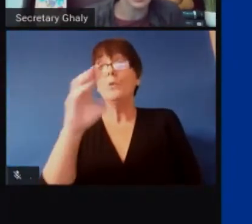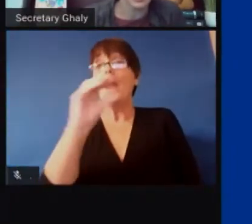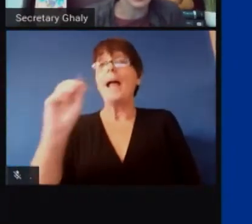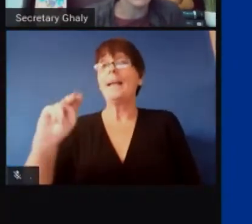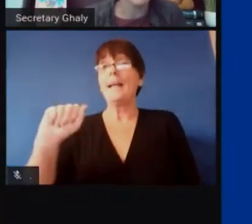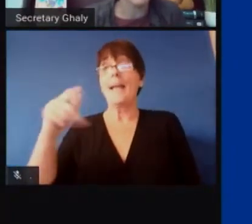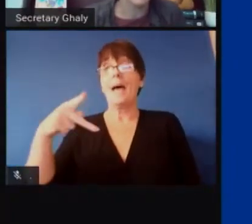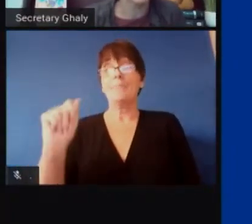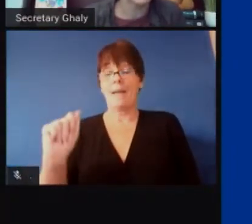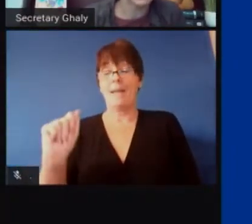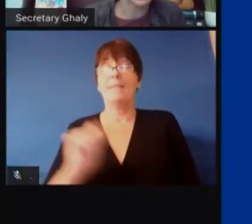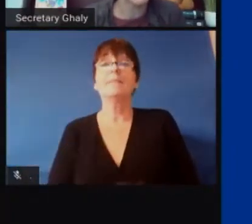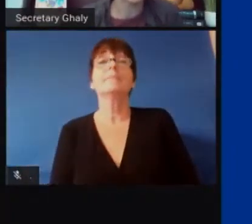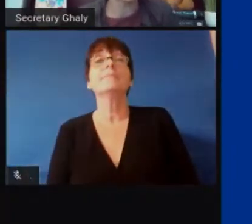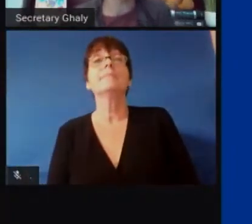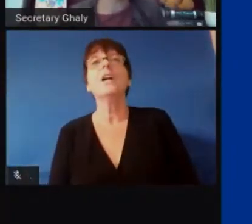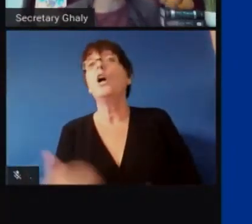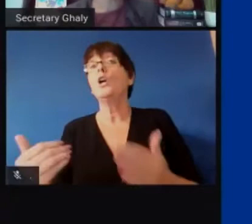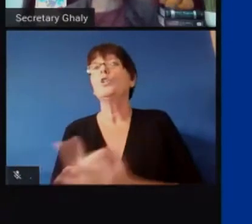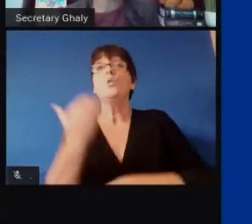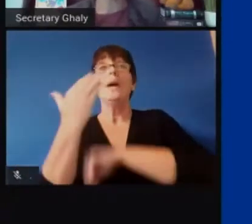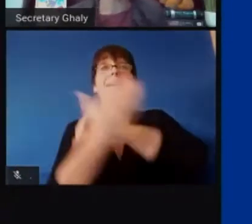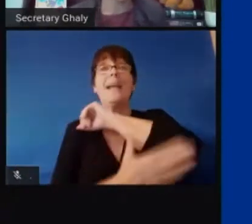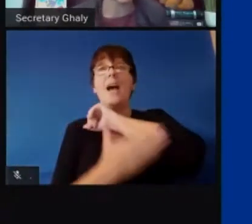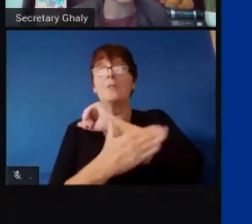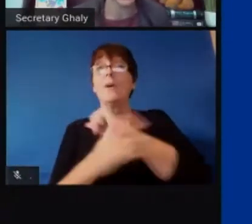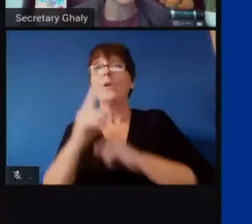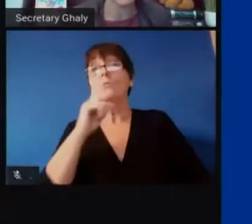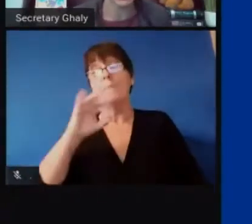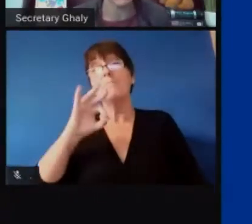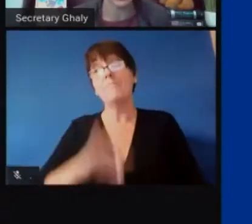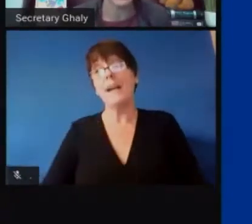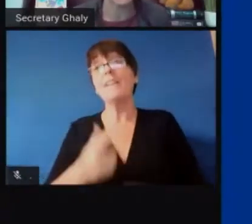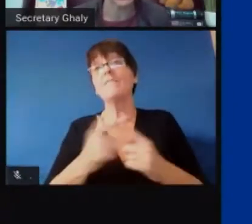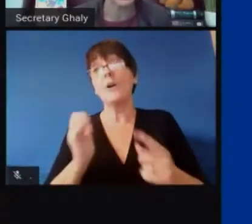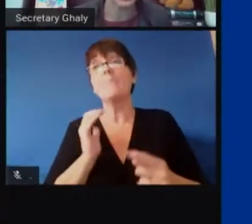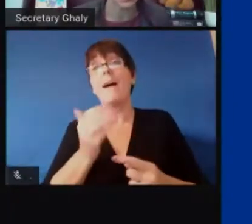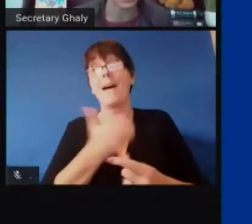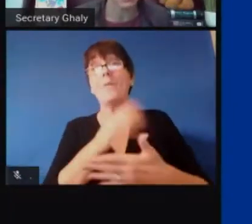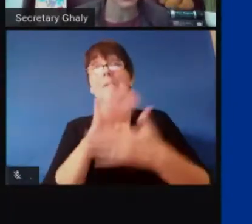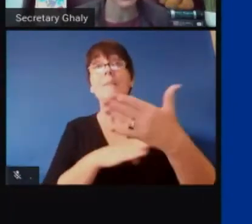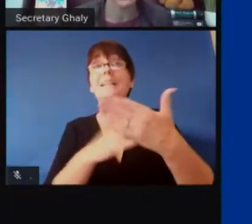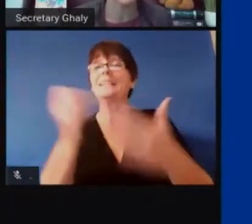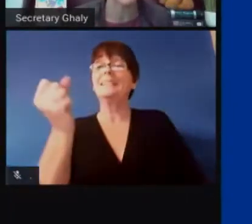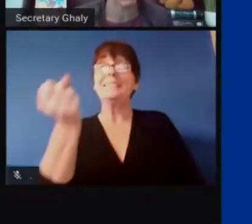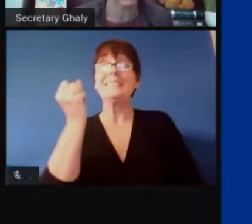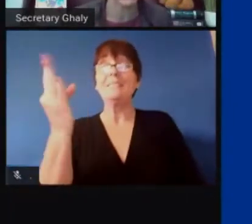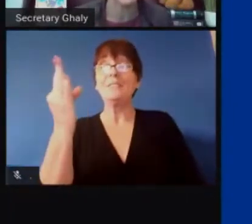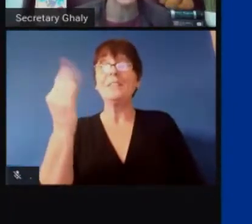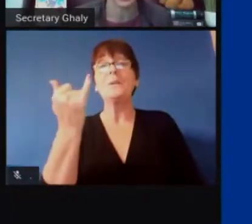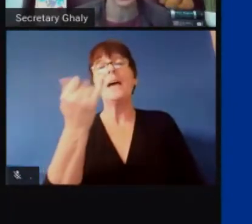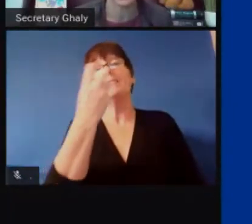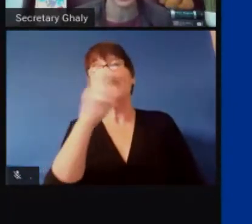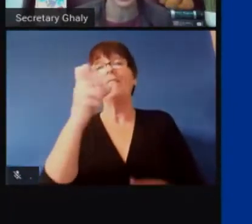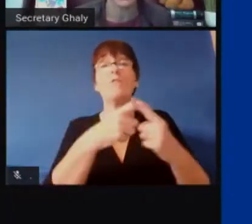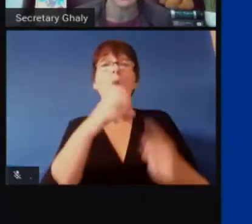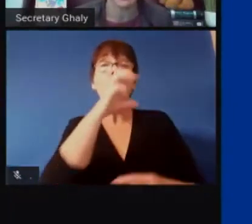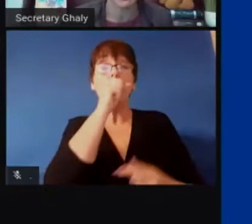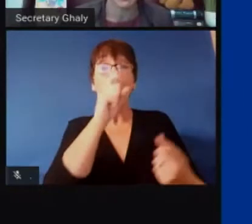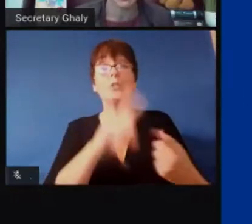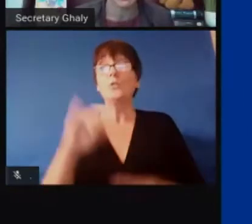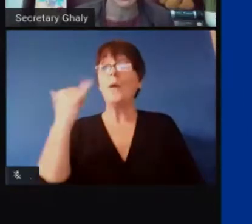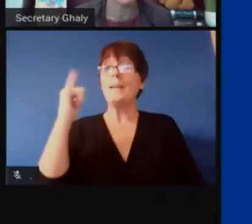County. And a new county that is actually benefiting from our health equity metric, San Francisco County, is moving from orange to yellow